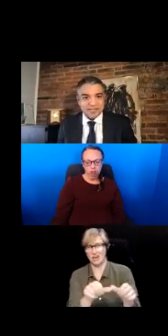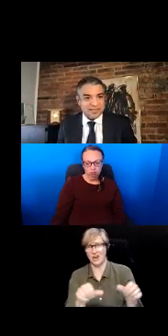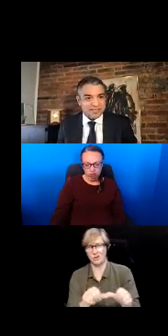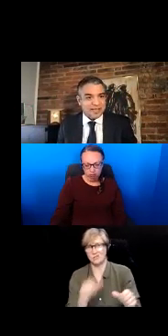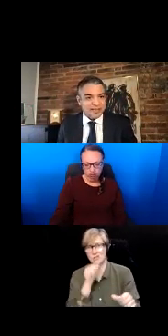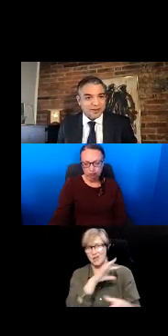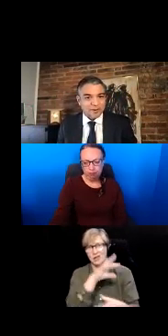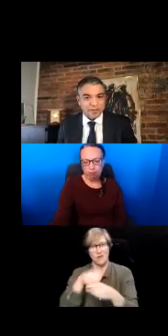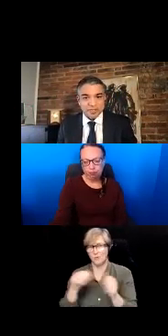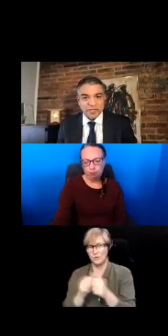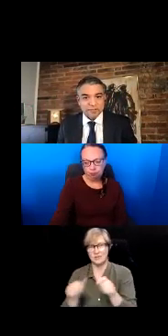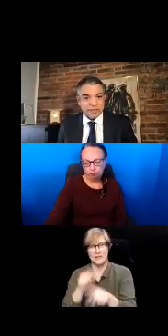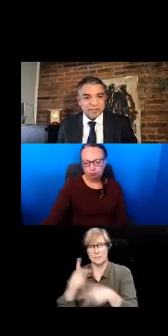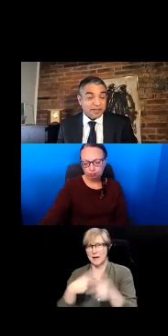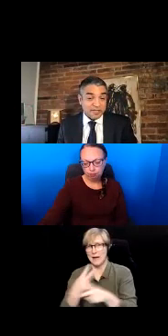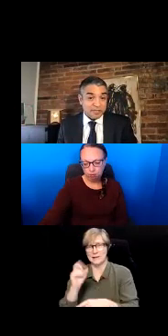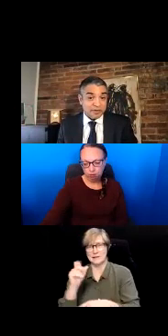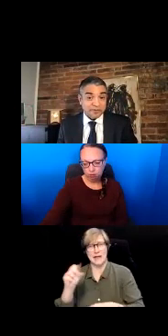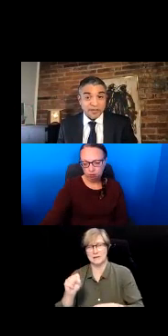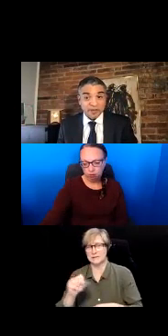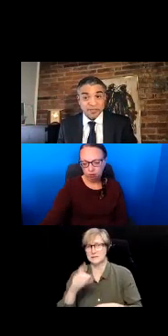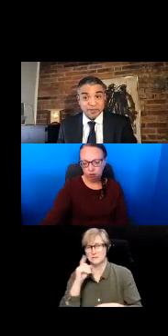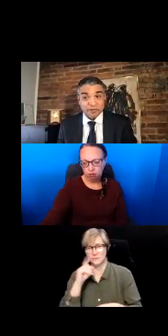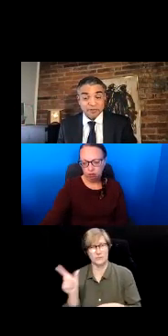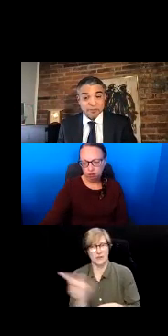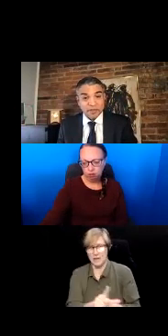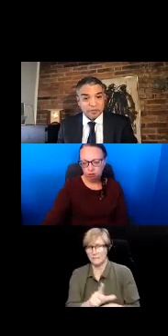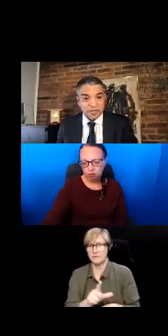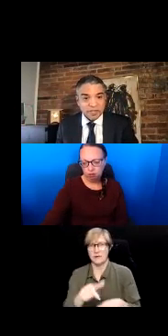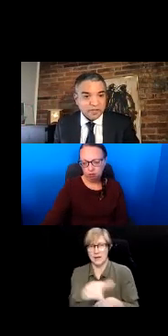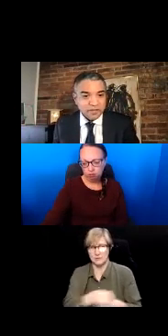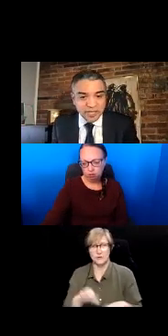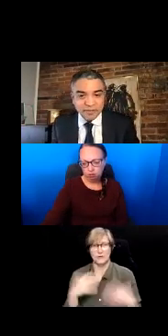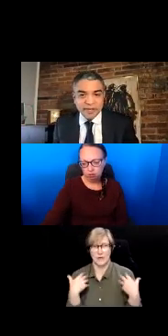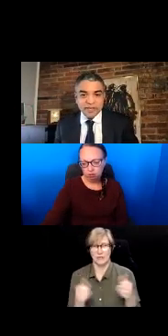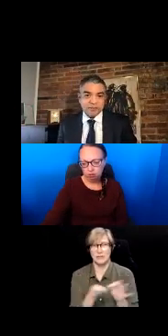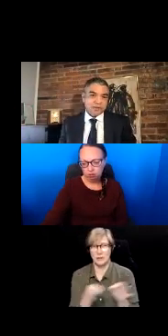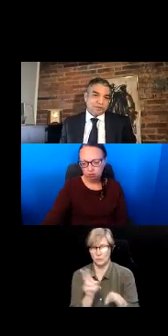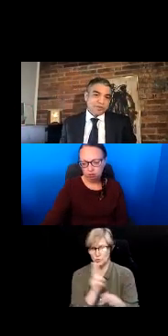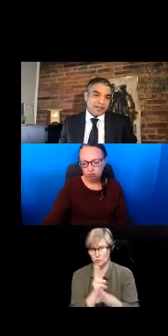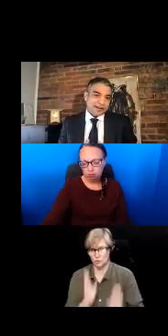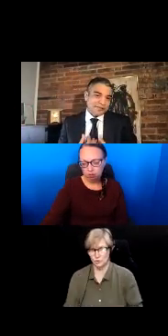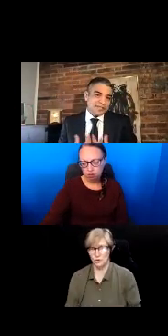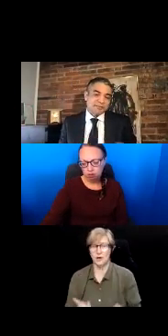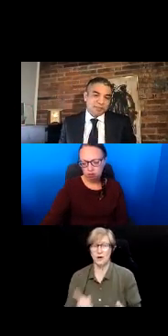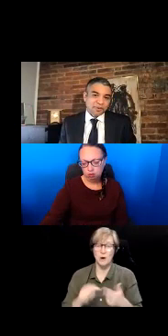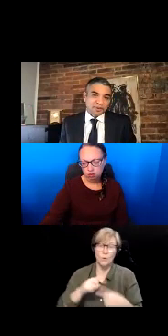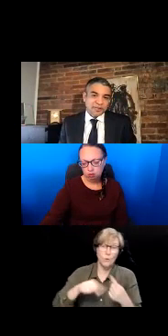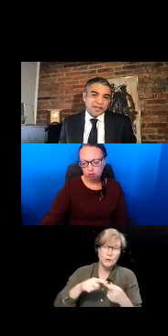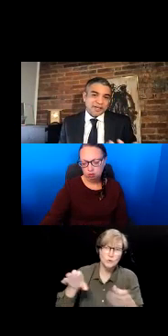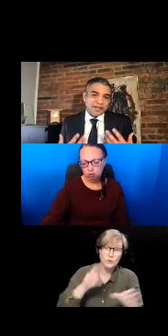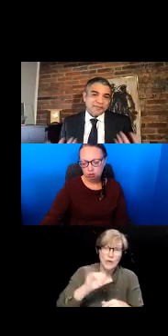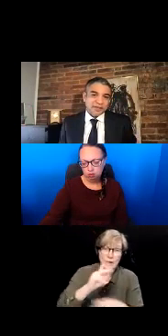tasks as that region in the left hemisphere of a healthy language user. Well, it turns out that when you do that kind of